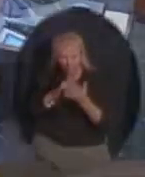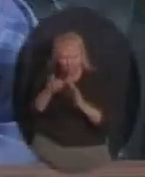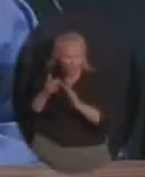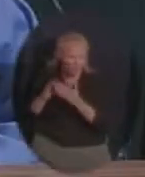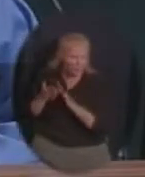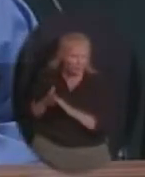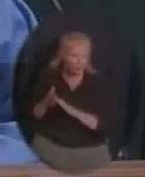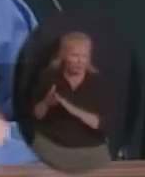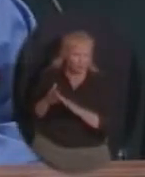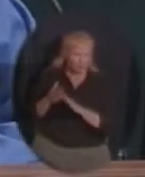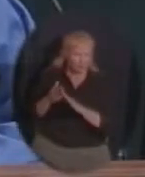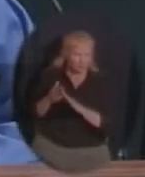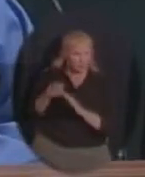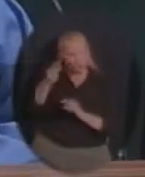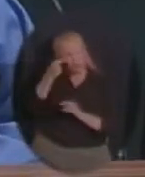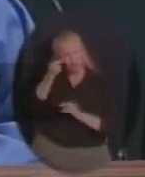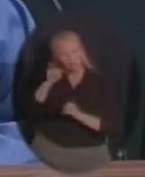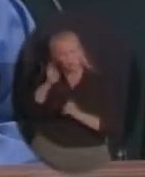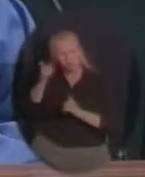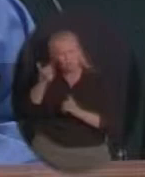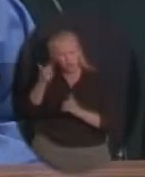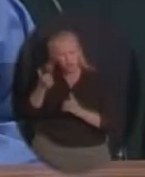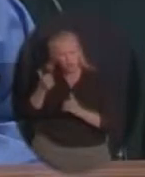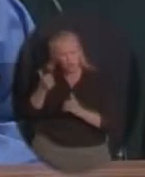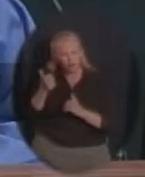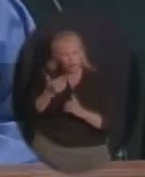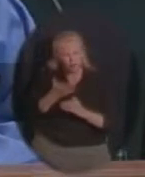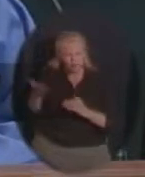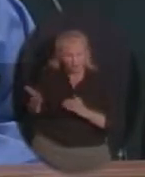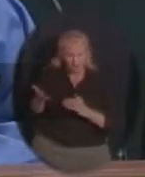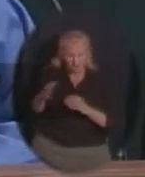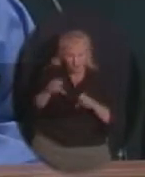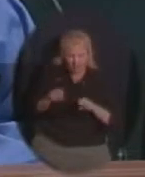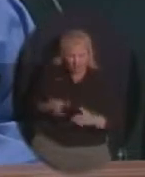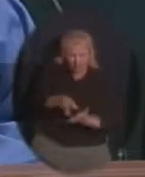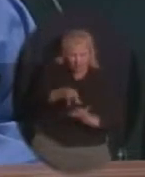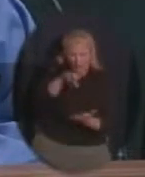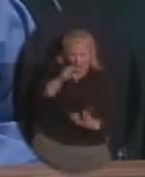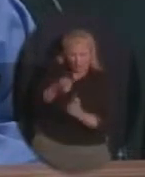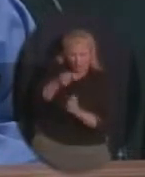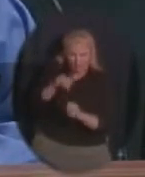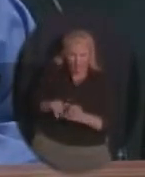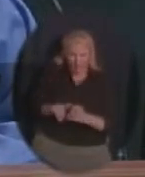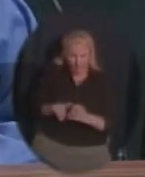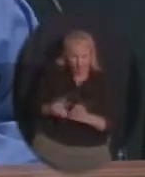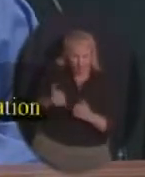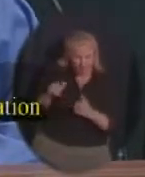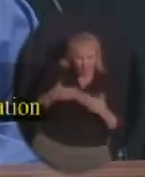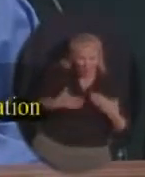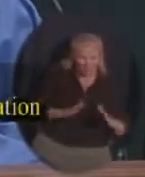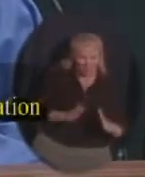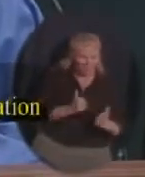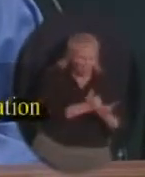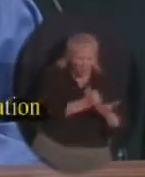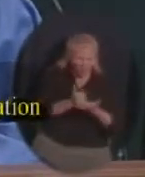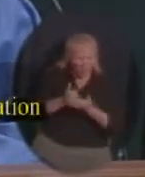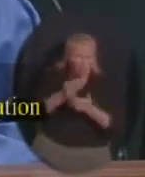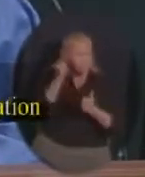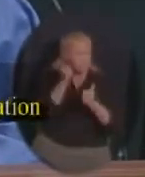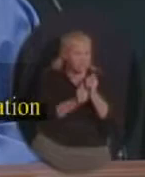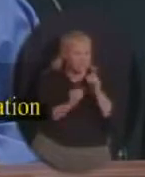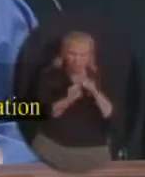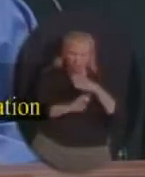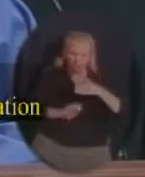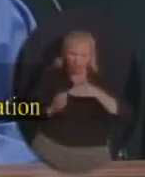building, because I think there's other implications that we can take from that, what we can learn from that in other ways that might help each of those elementary school buildings.